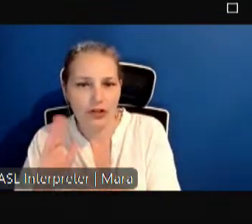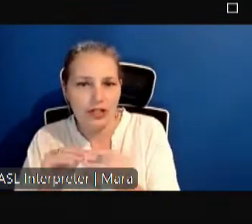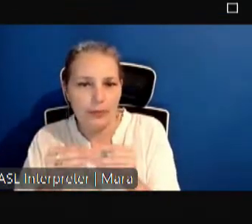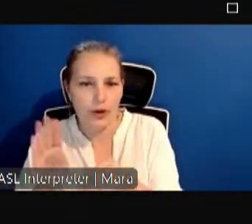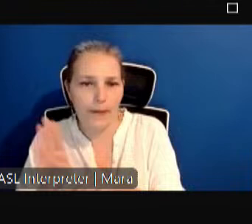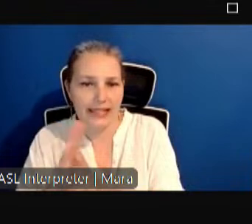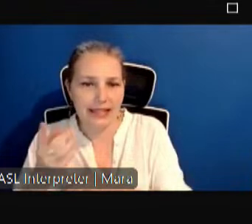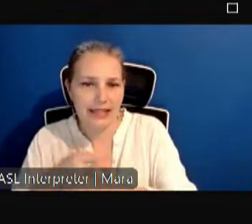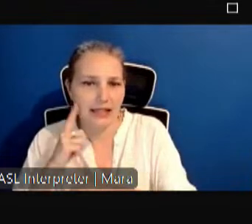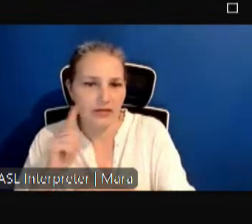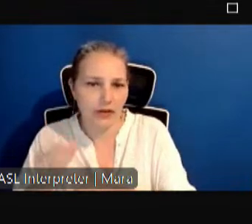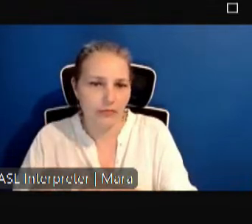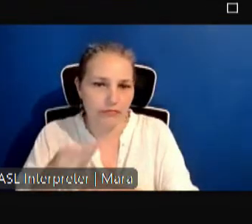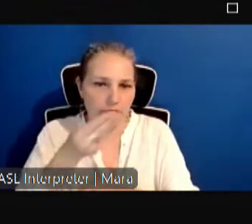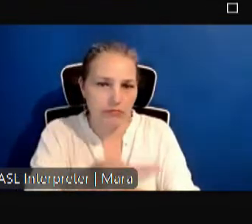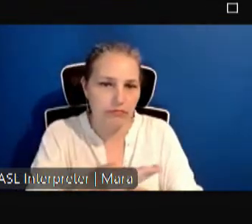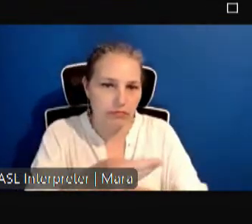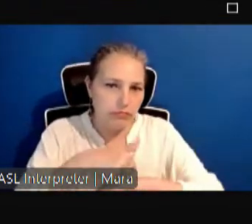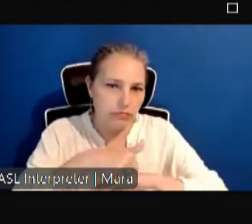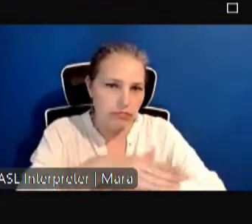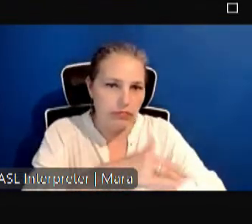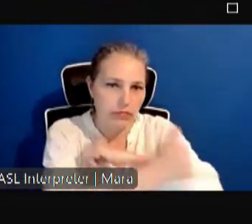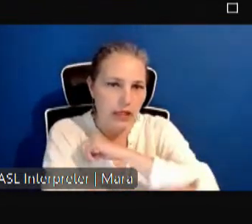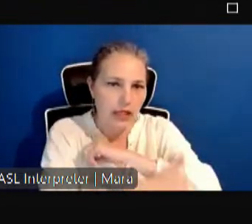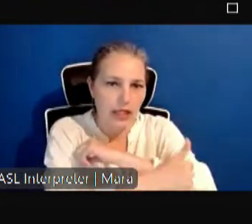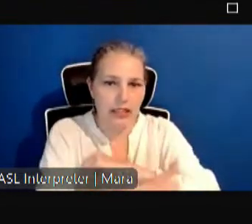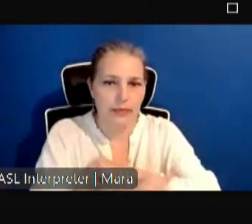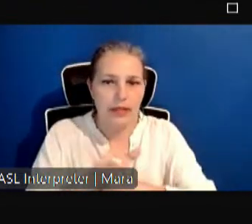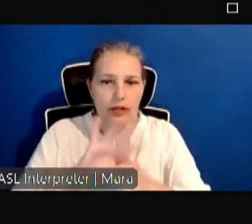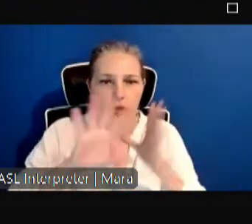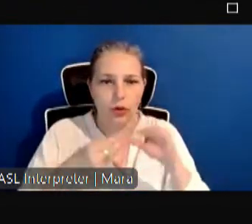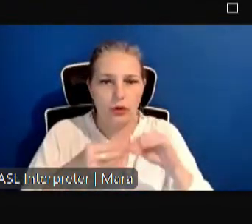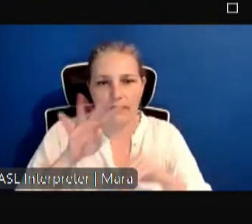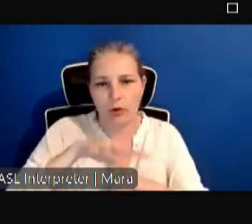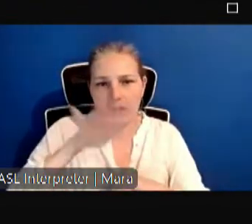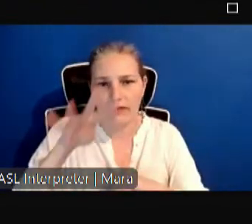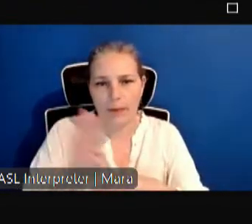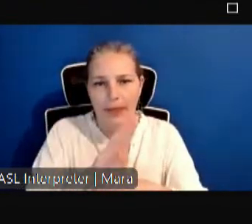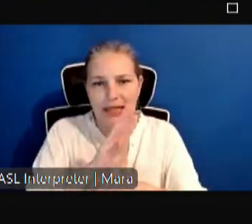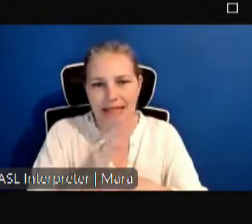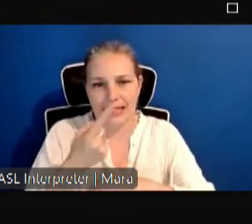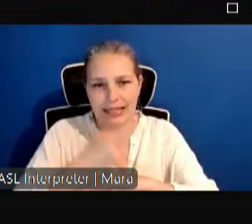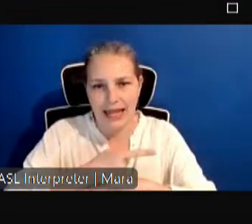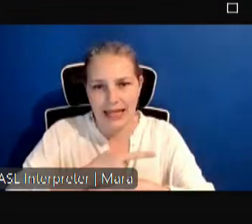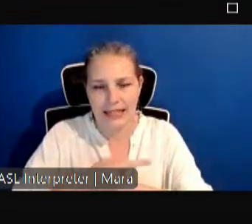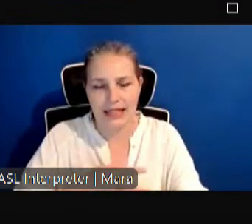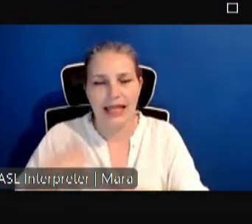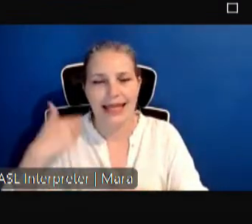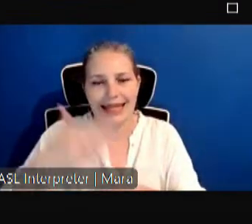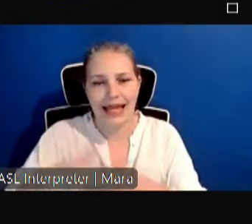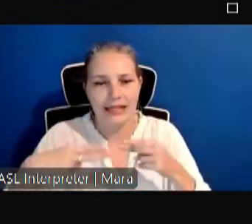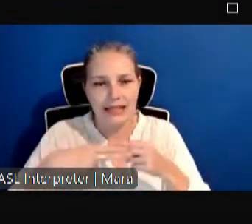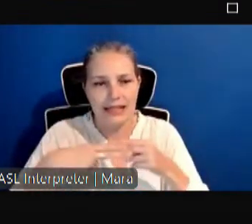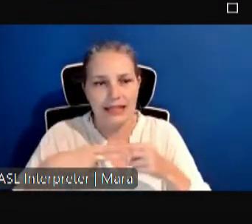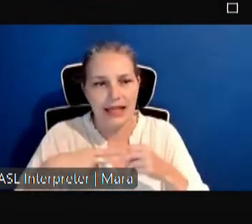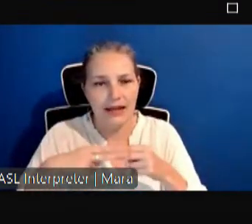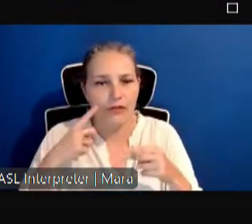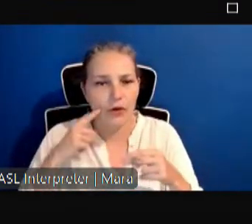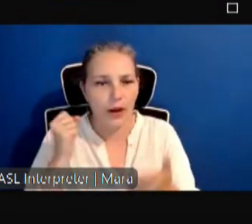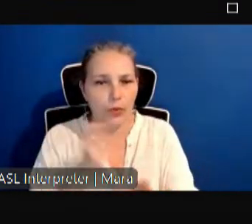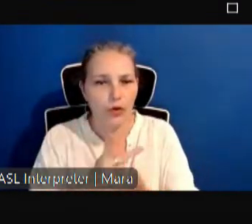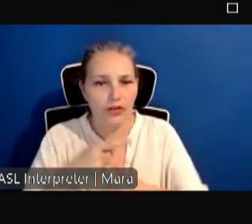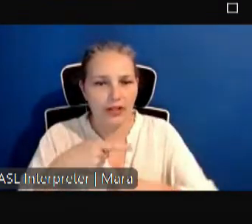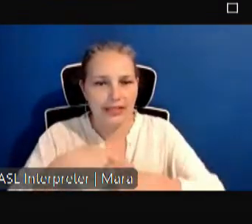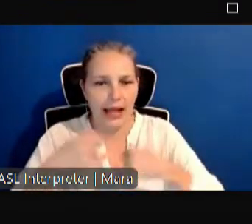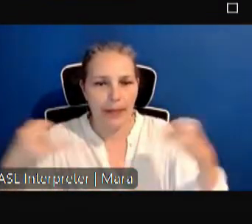to the county to issuance has been 44 business days. And continuing on to the next slide, for permit approval